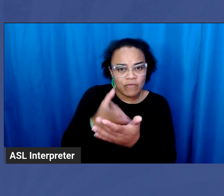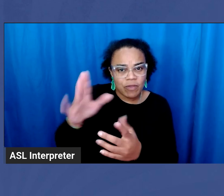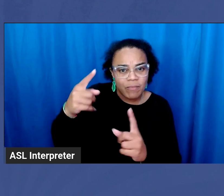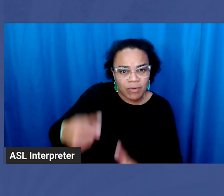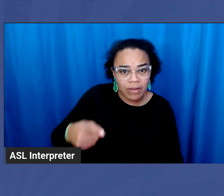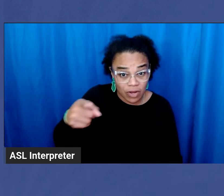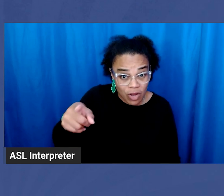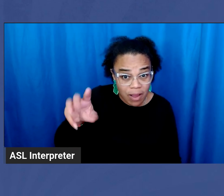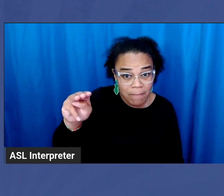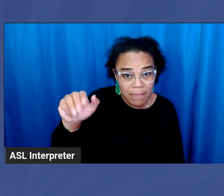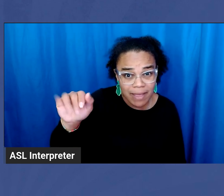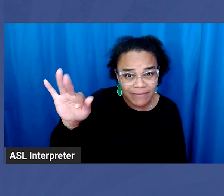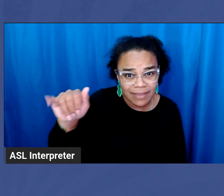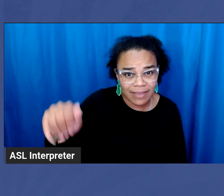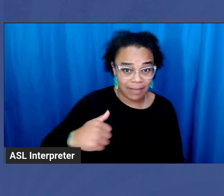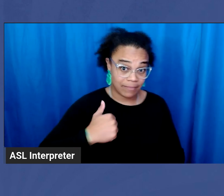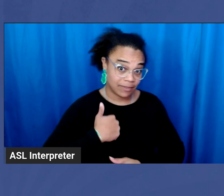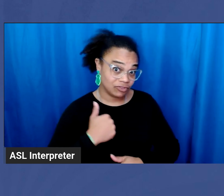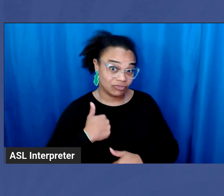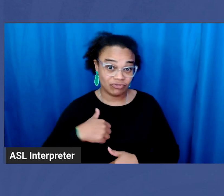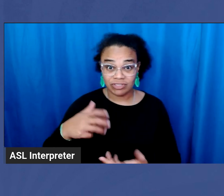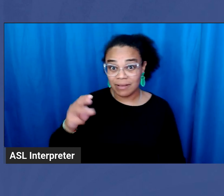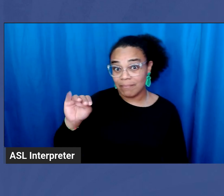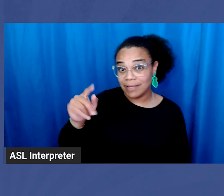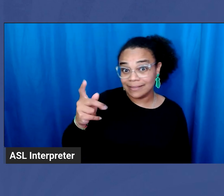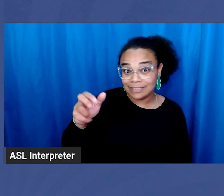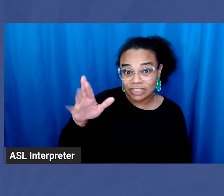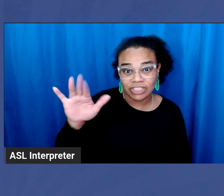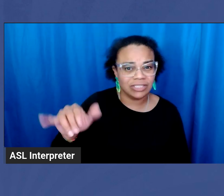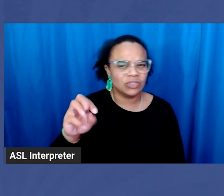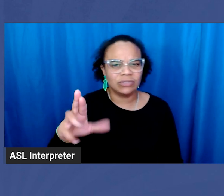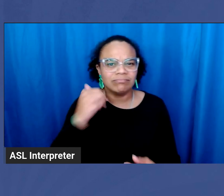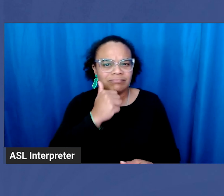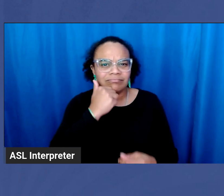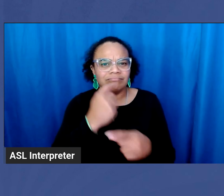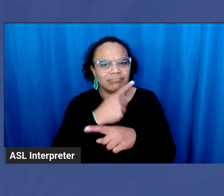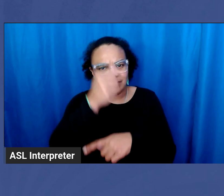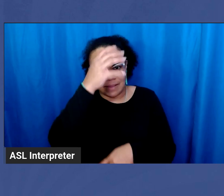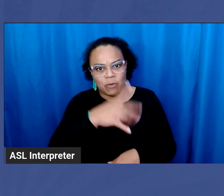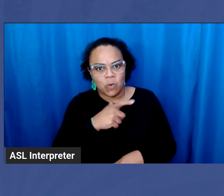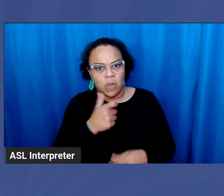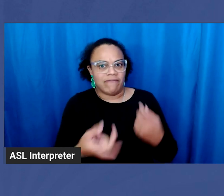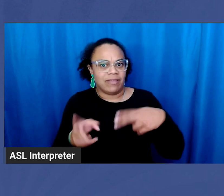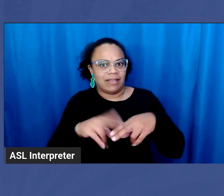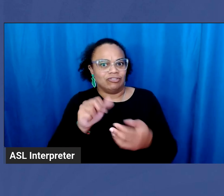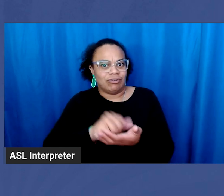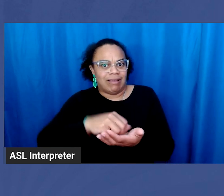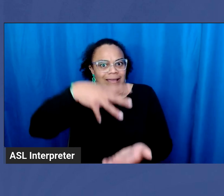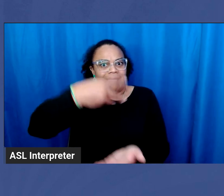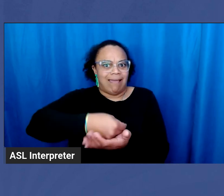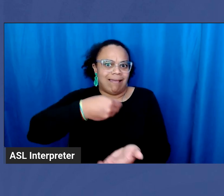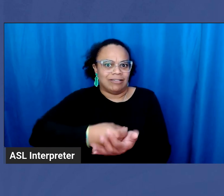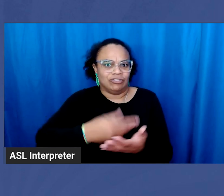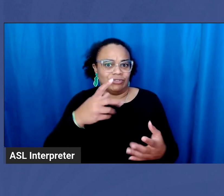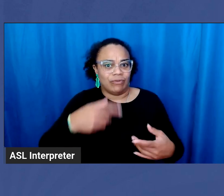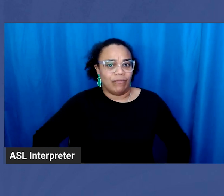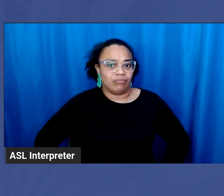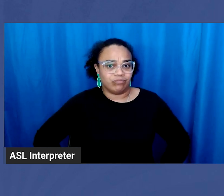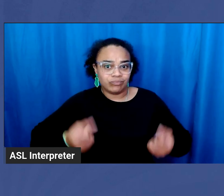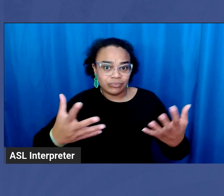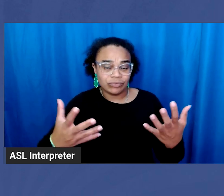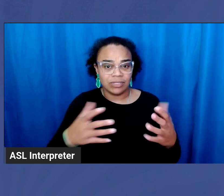you mafia, militia, military, or just everyday men with extra cash to sport? Classify